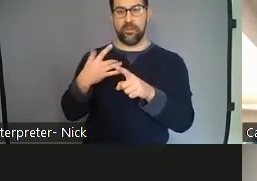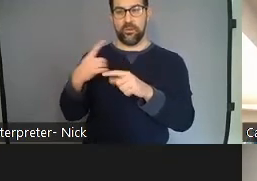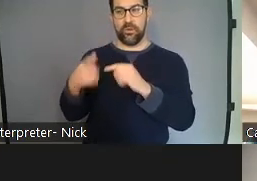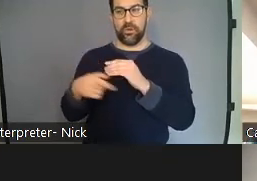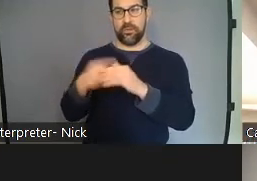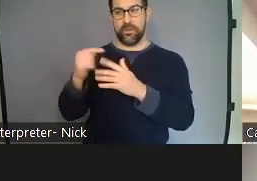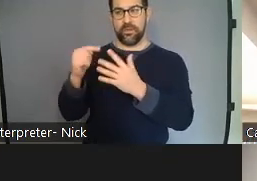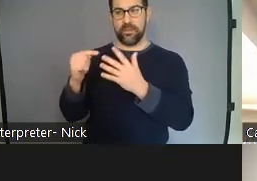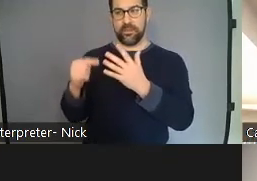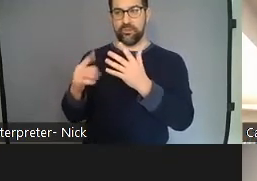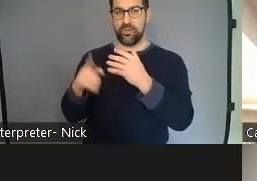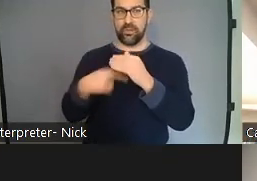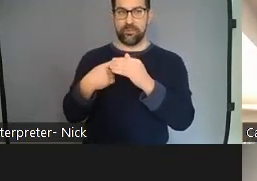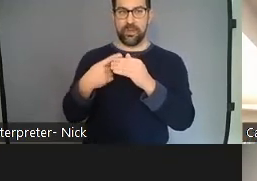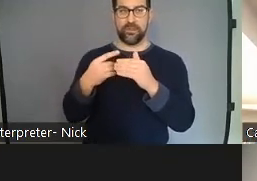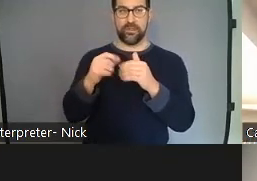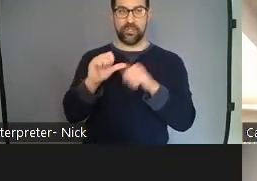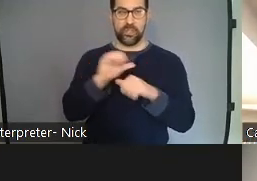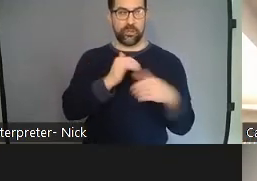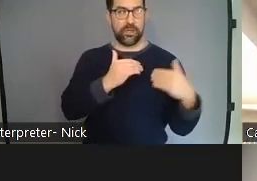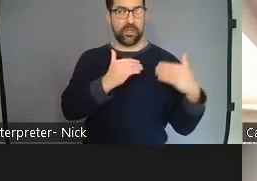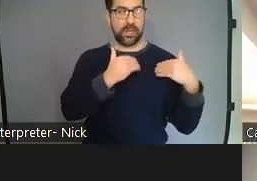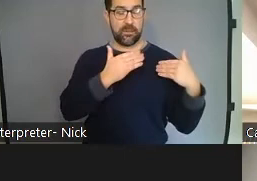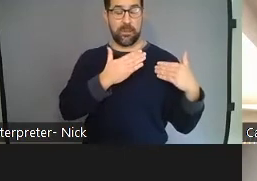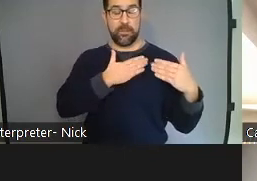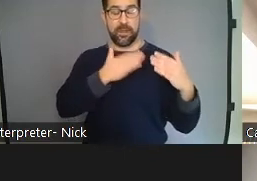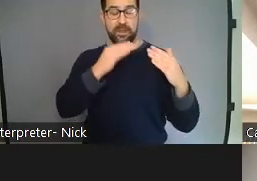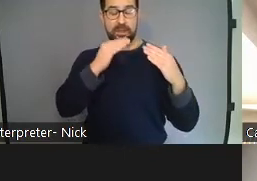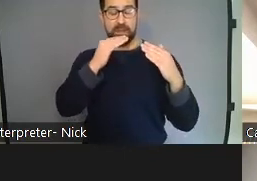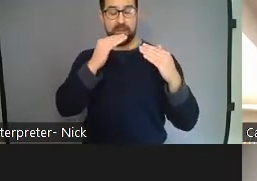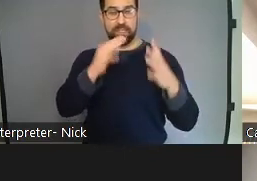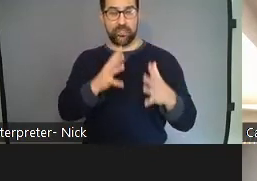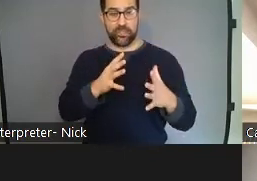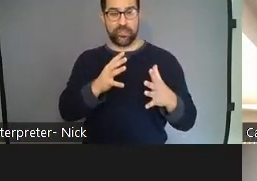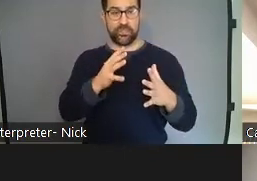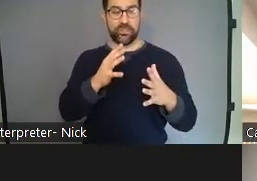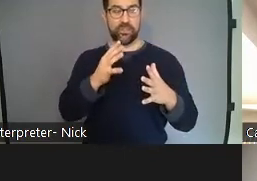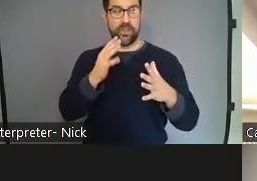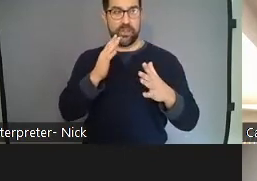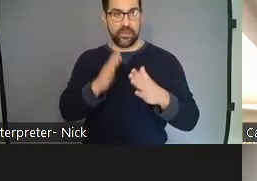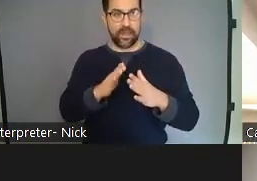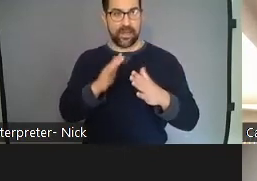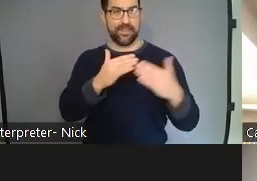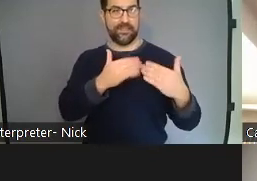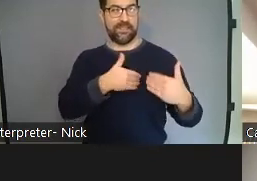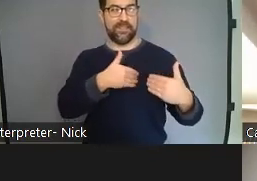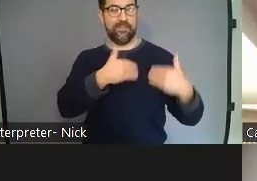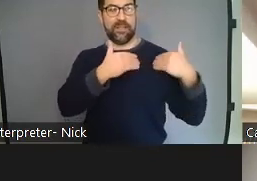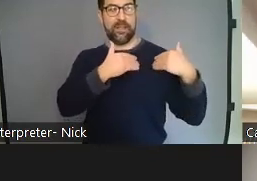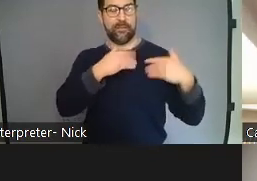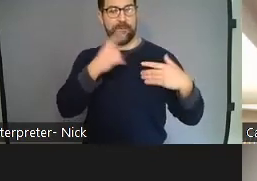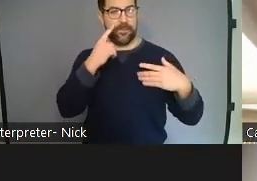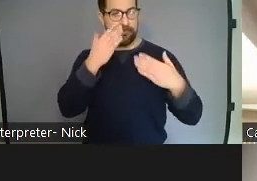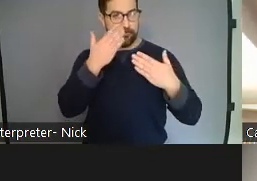when we are holding each other accountable, right, even like my teacher has been open to that sense of accountability. So like if there's something going on in the